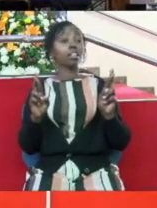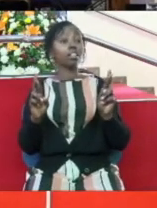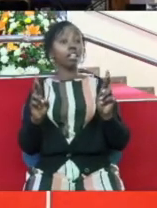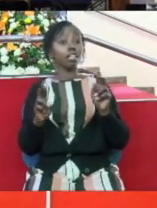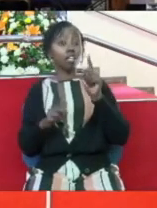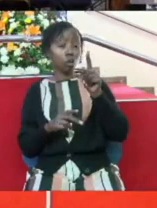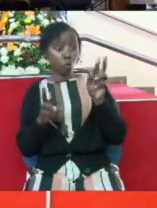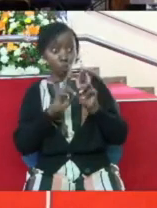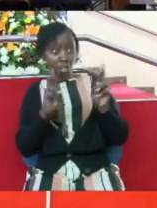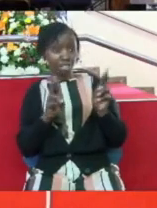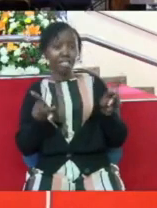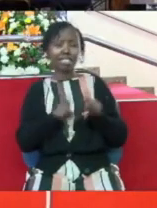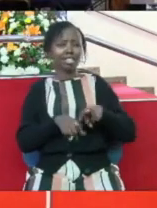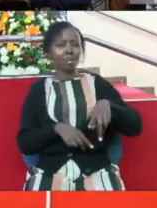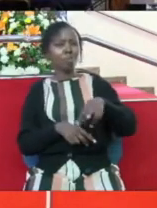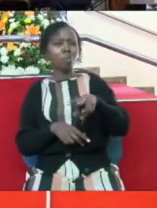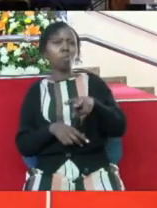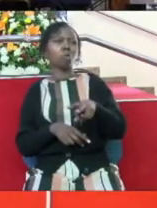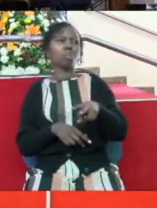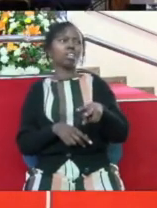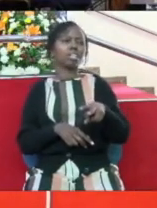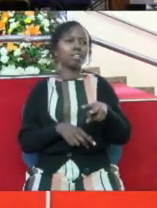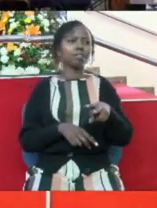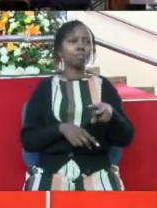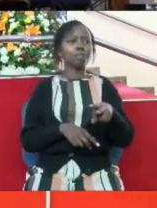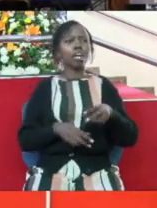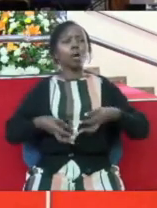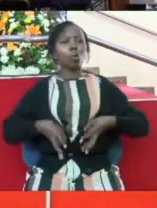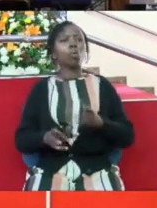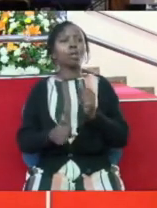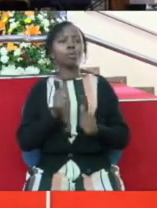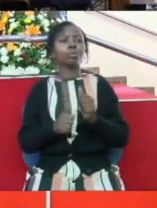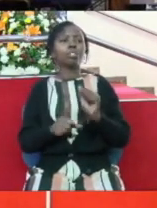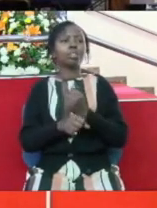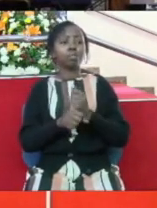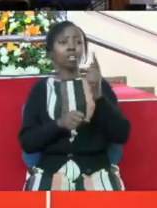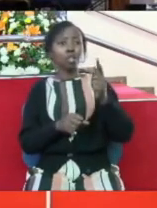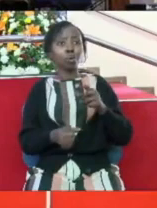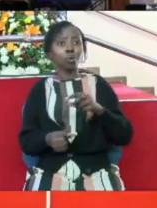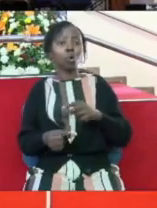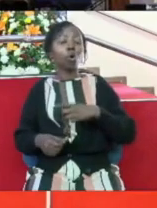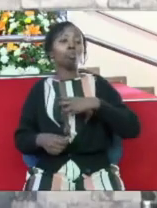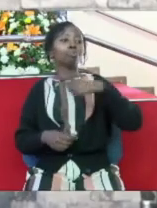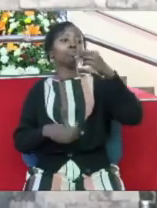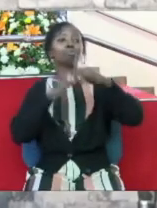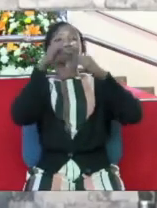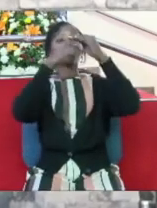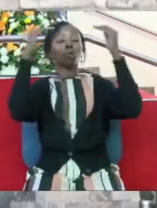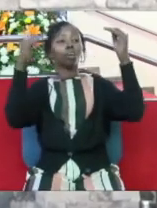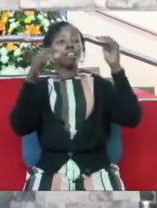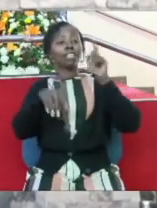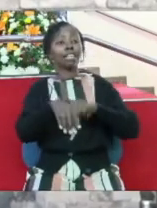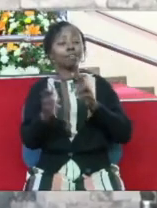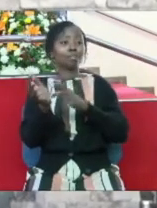you walking in a manner that will cause you to be taken up when Jesus comes back? Je, unatembea kwa njia ambayo itakufanya upaa